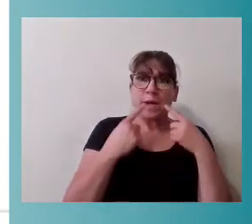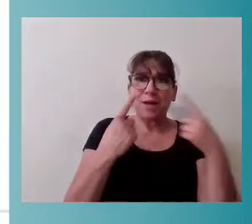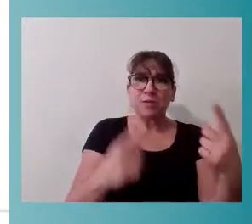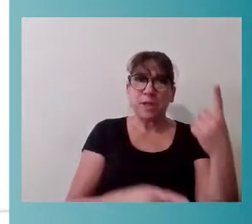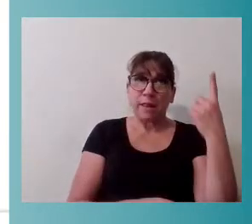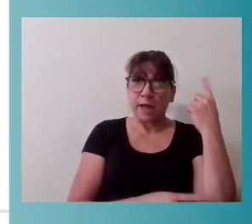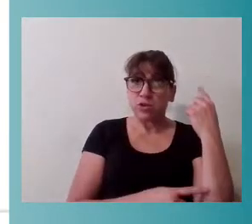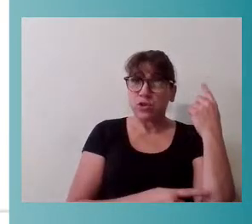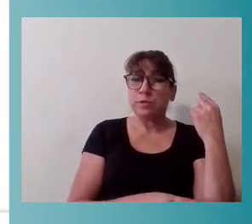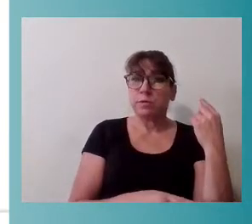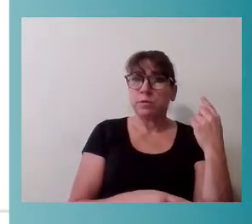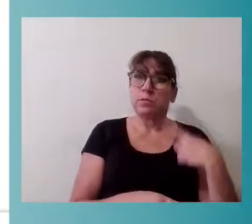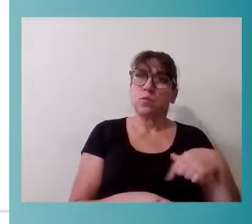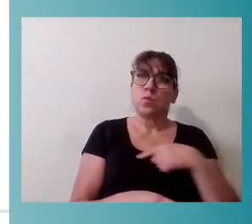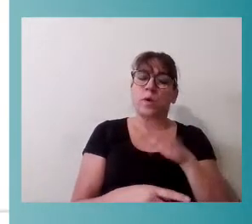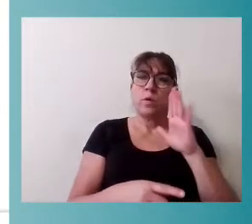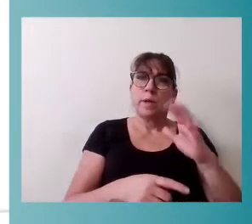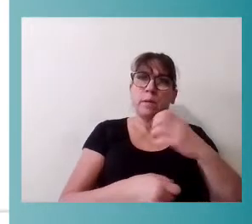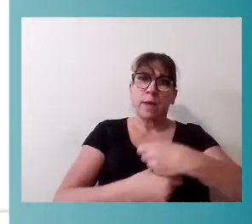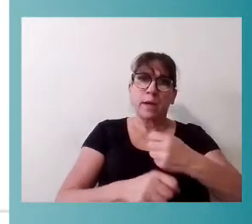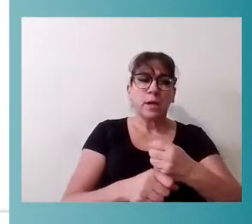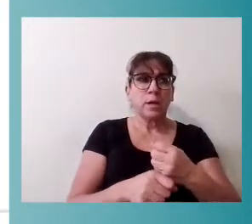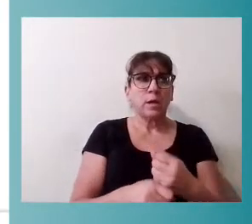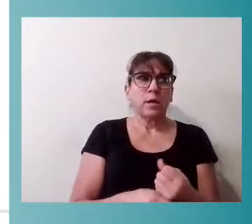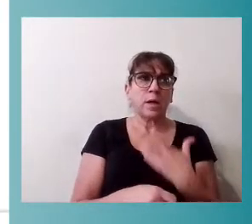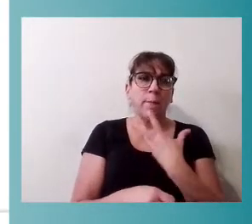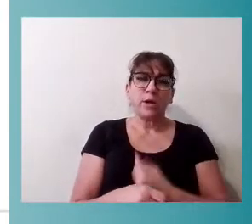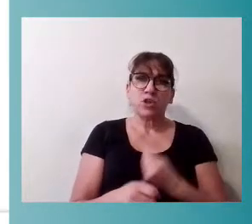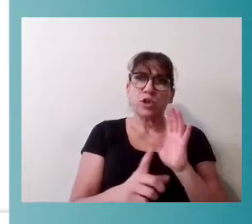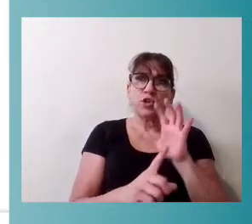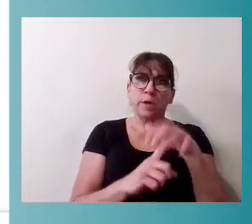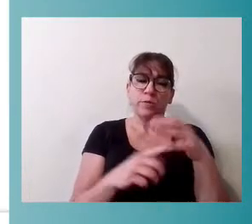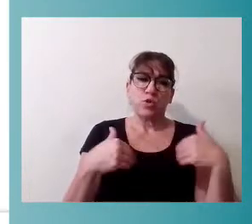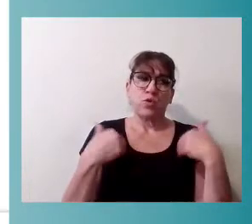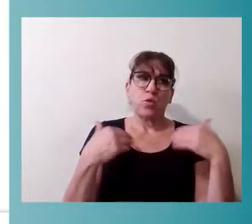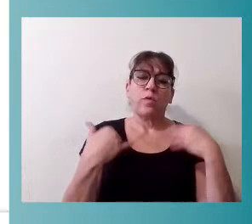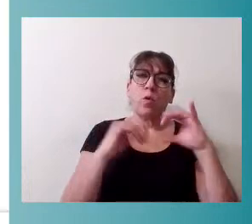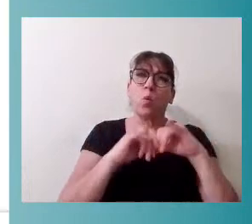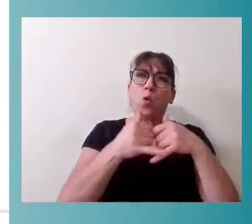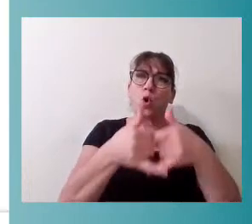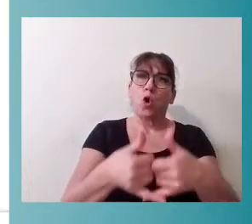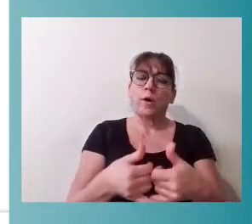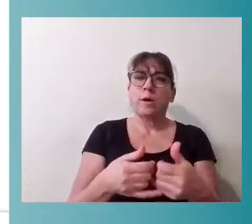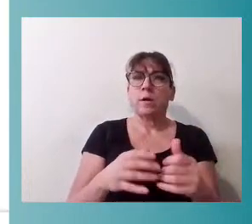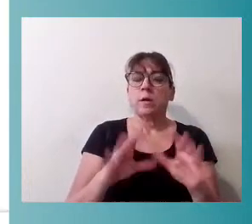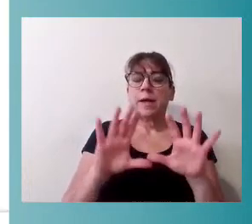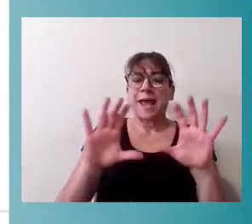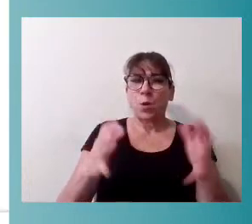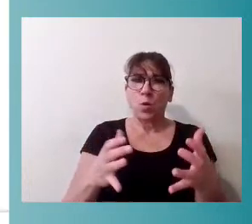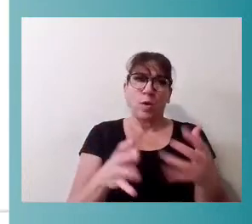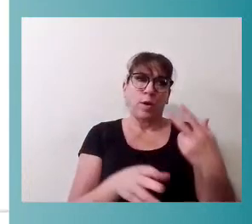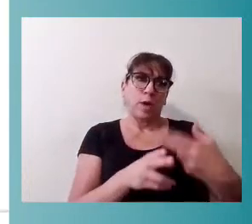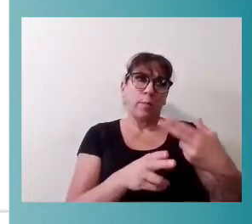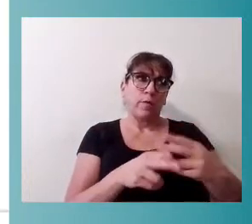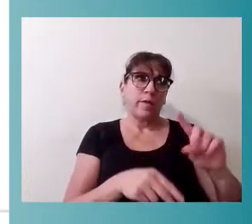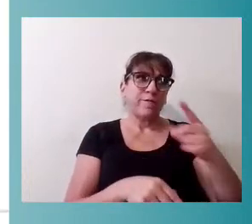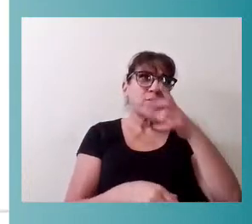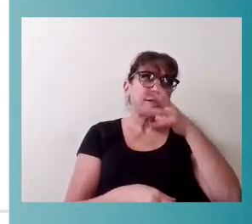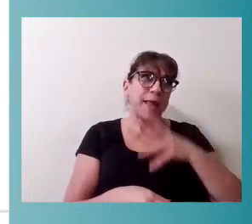year we would be creating a Compassionate Champions Youth Award category. named after the First